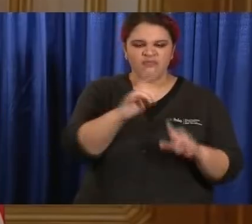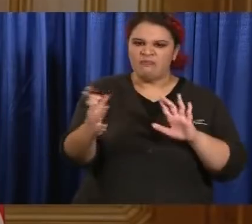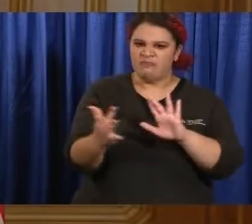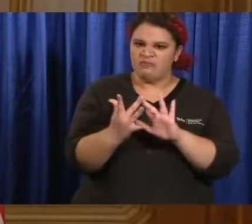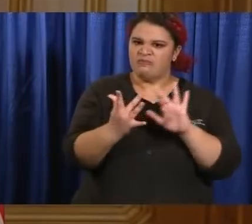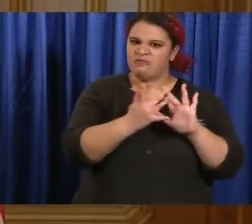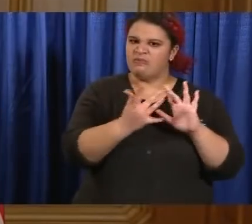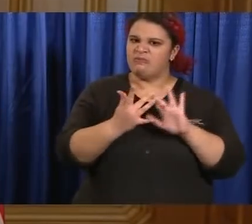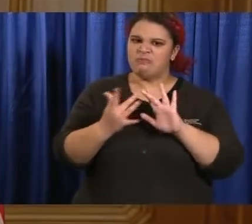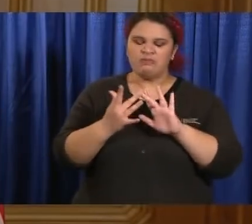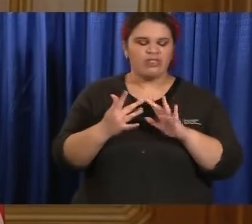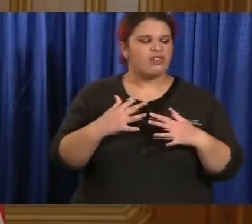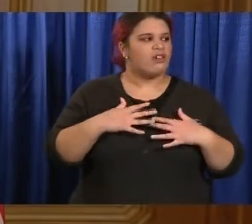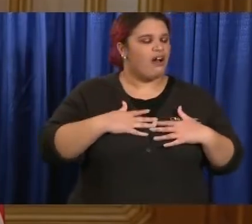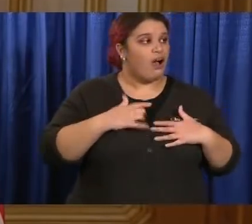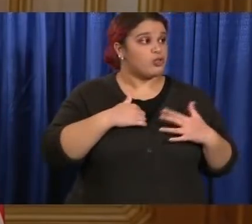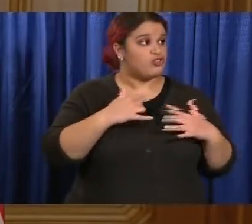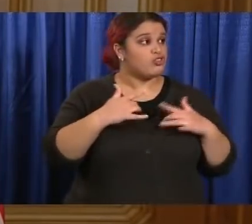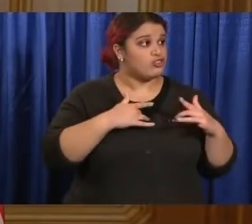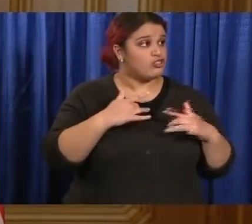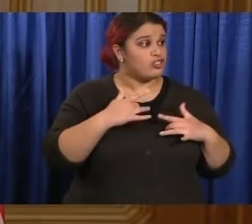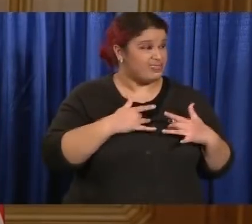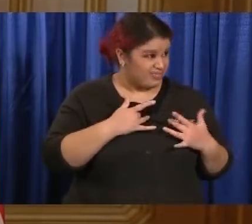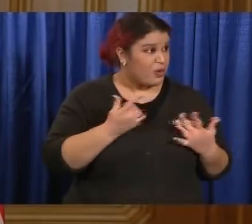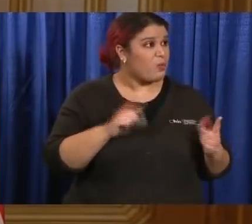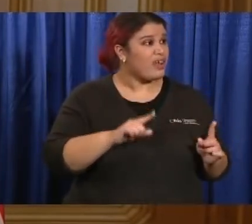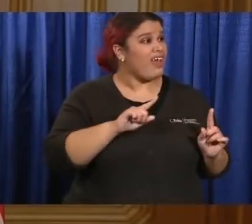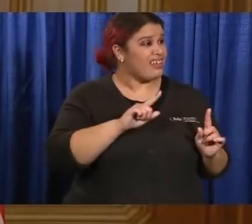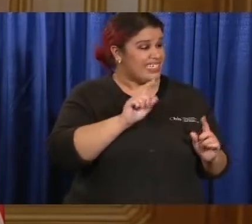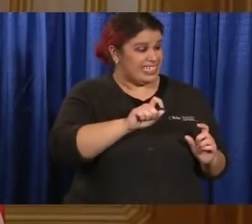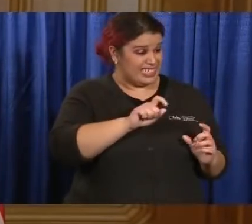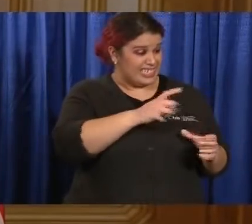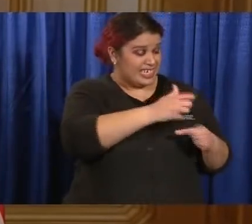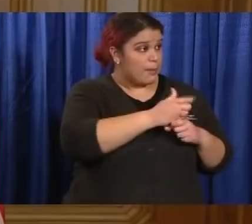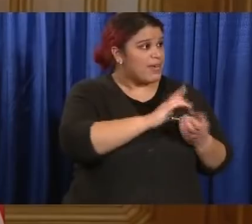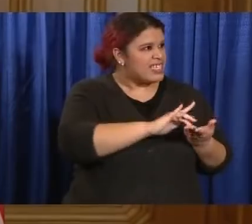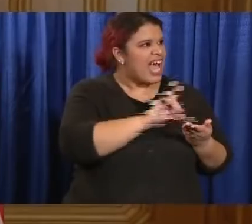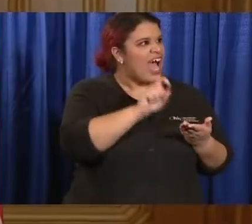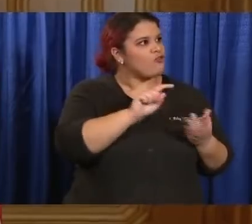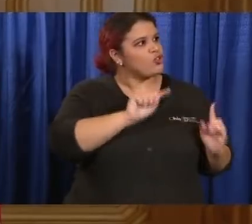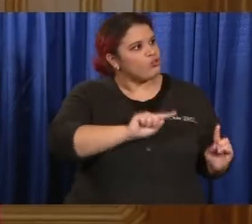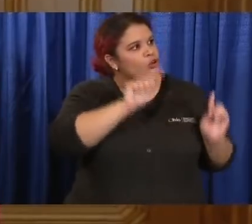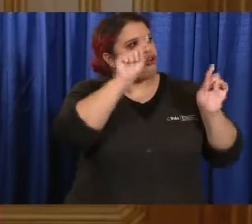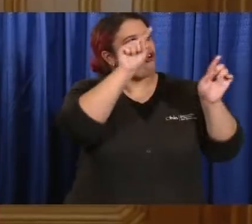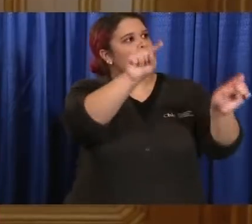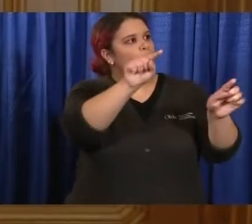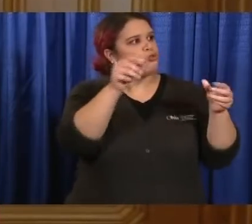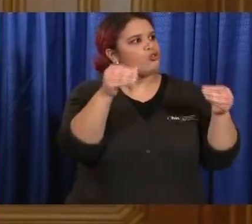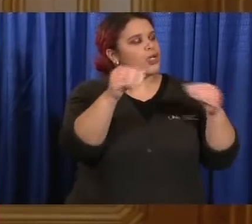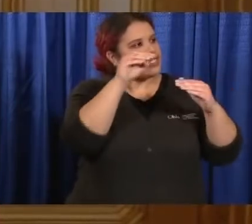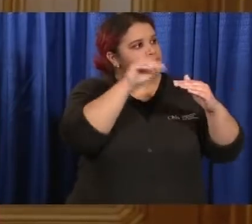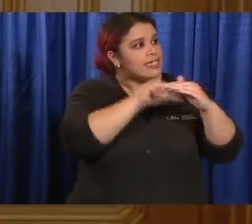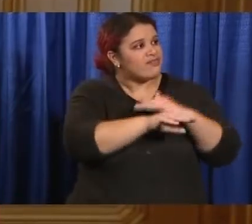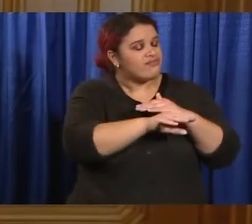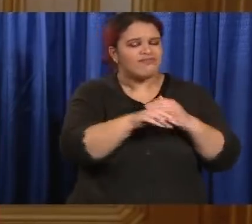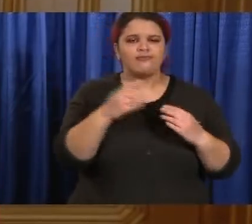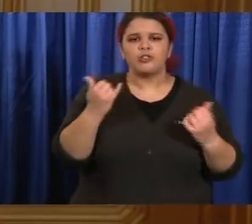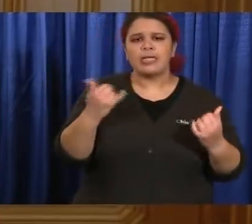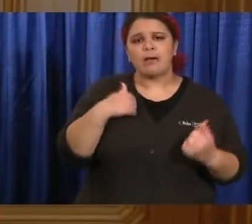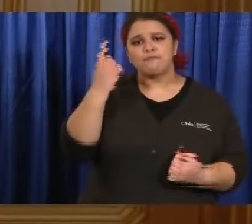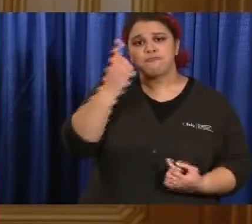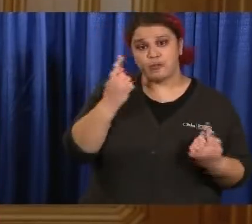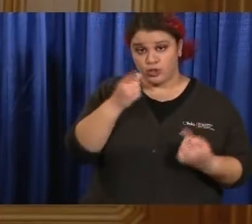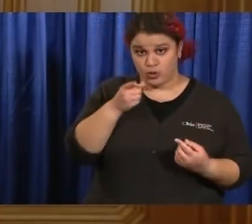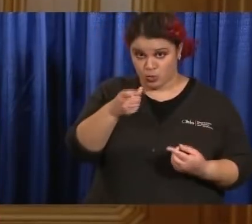a medical marijuana dispensary to pick up their medicine. Would you consider allowing delivery or curbside pickup for these patients?